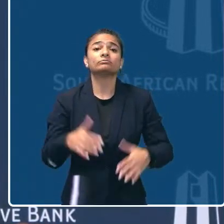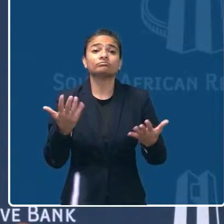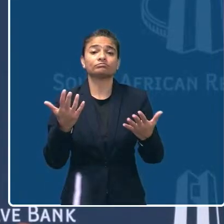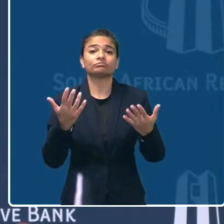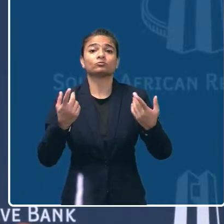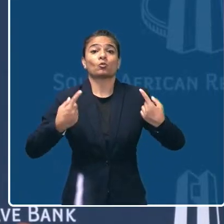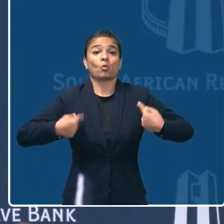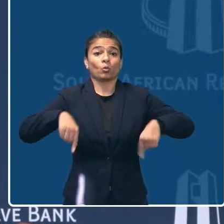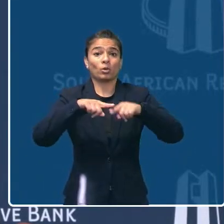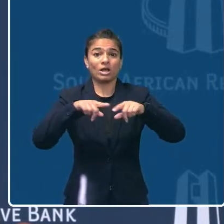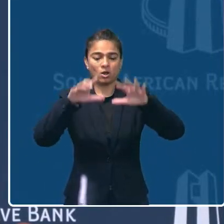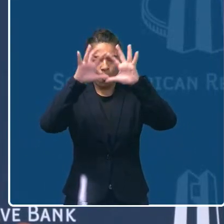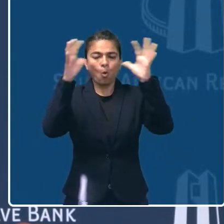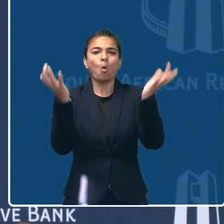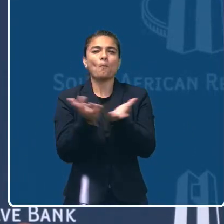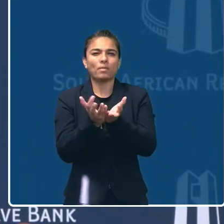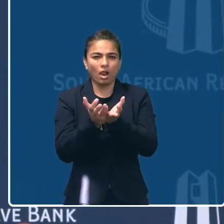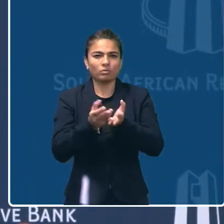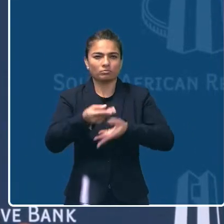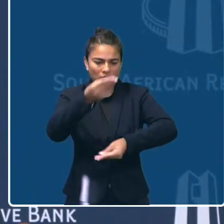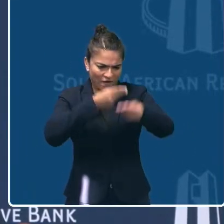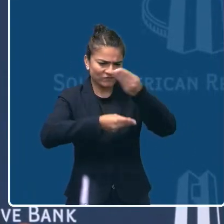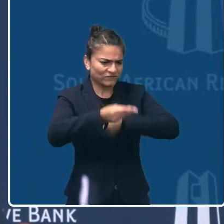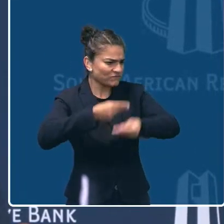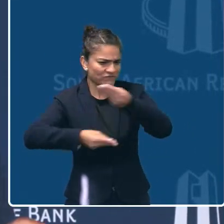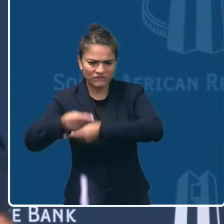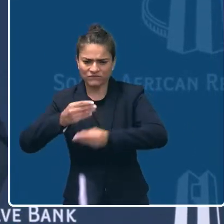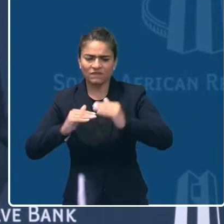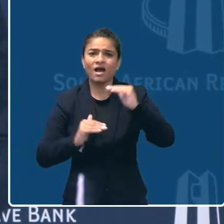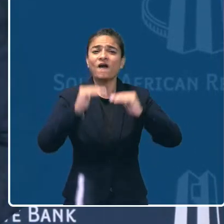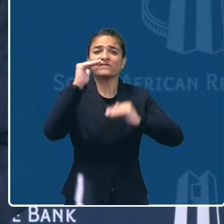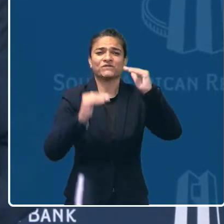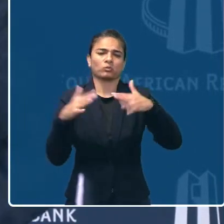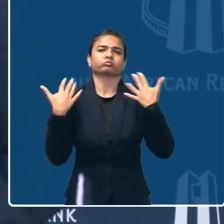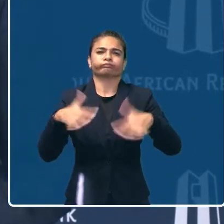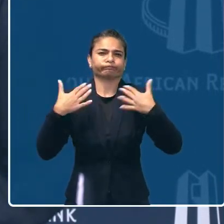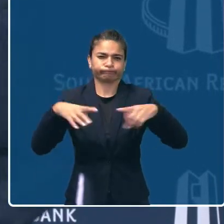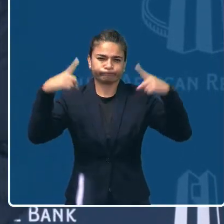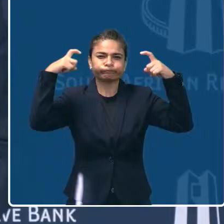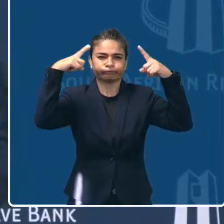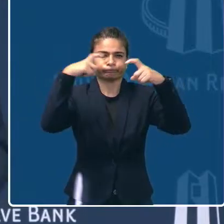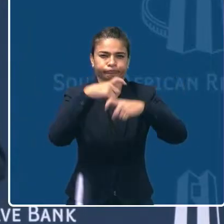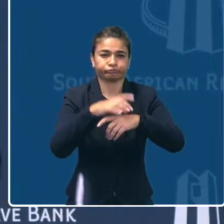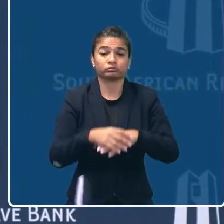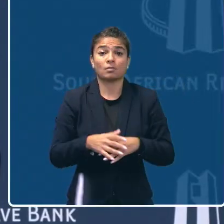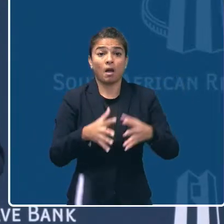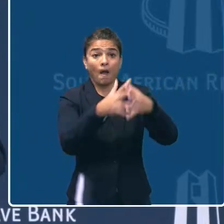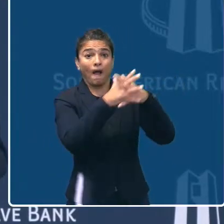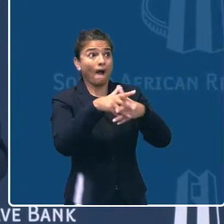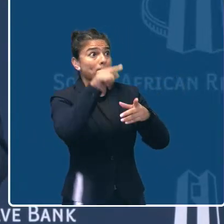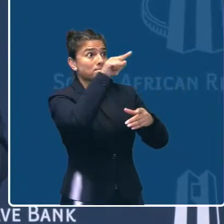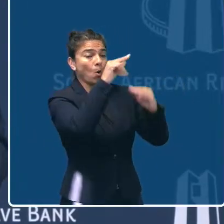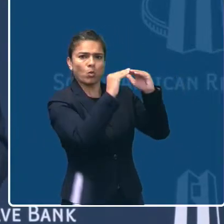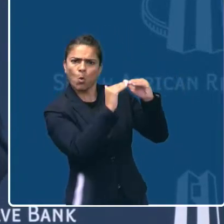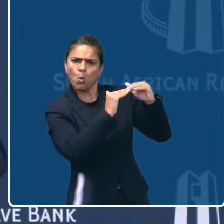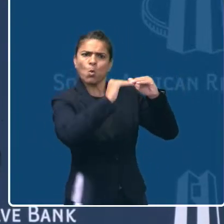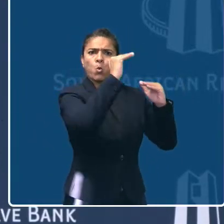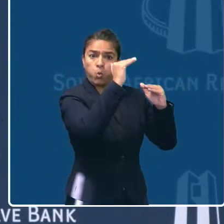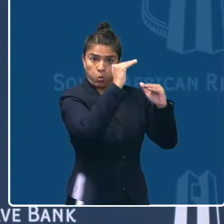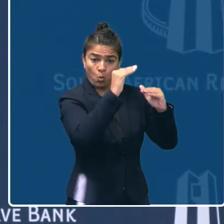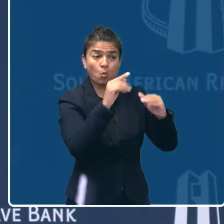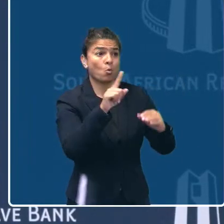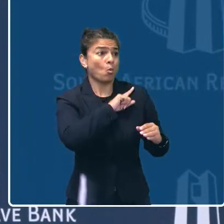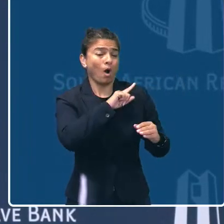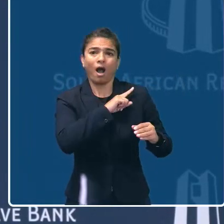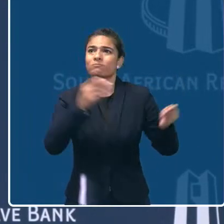Prospects for global inflation are more complex. The United States could experience higher inflation from tariffs and supply chain